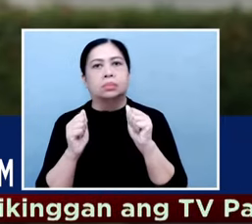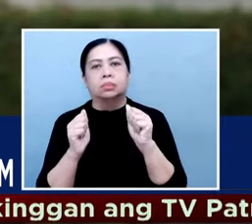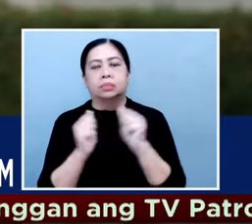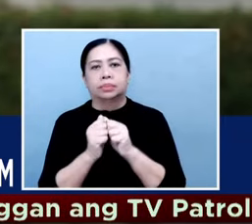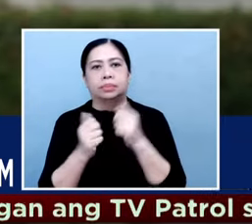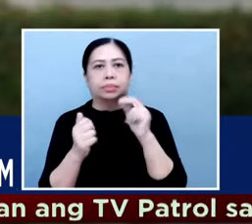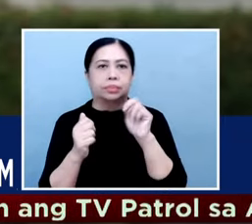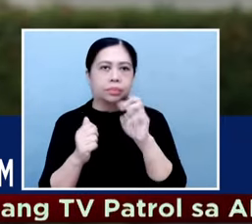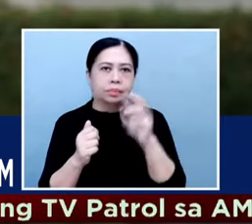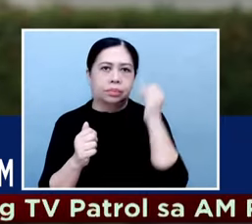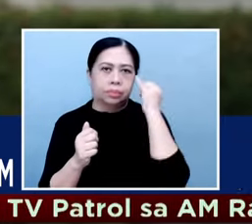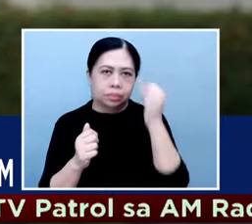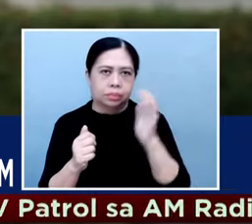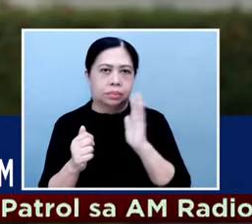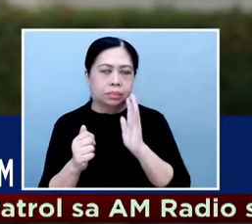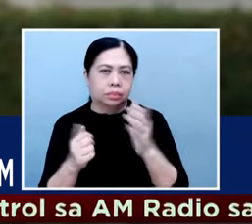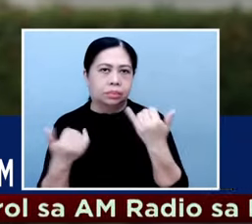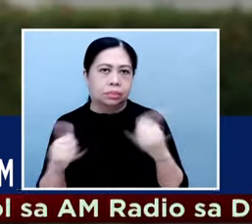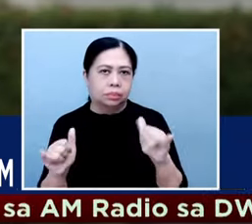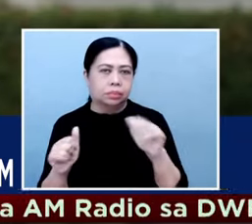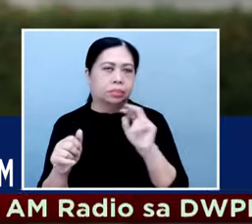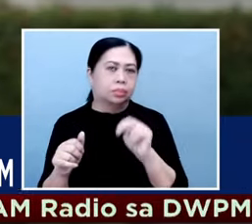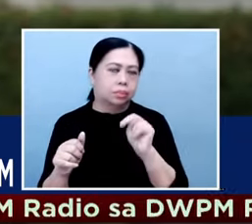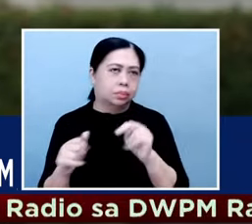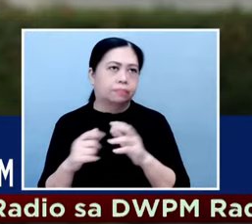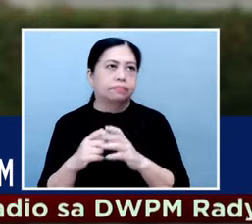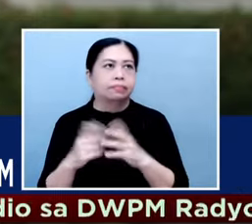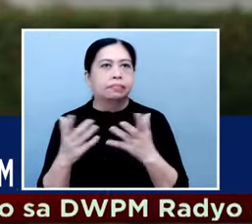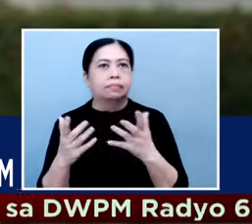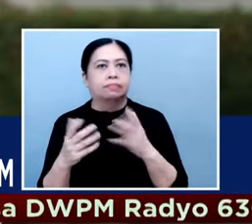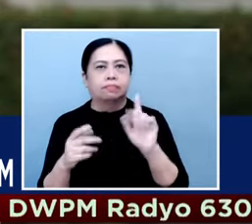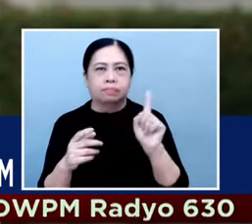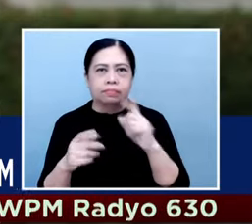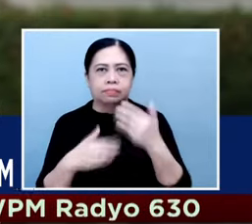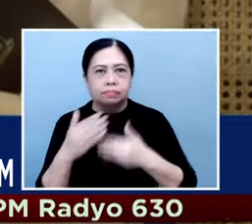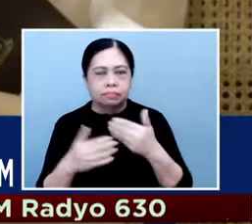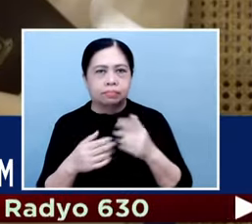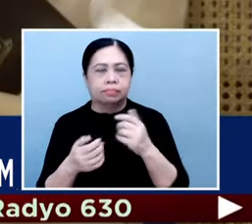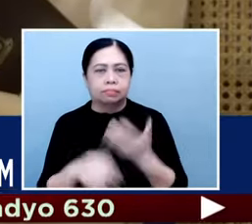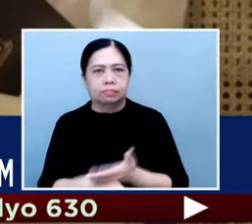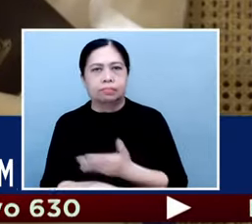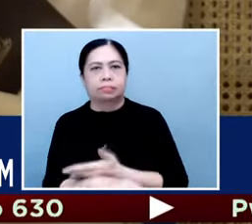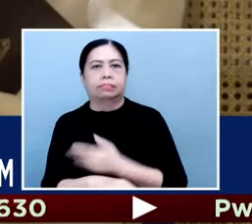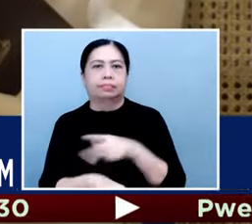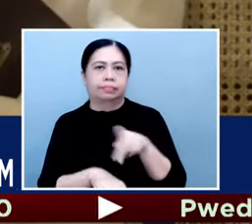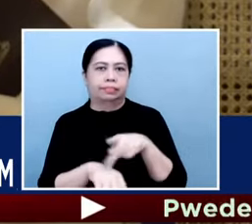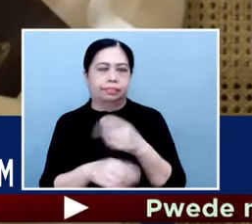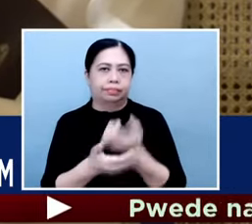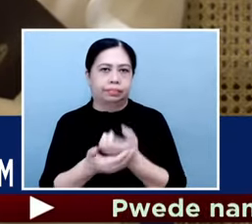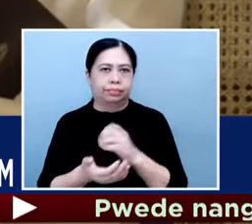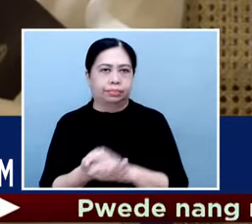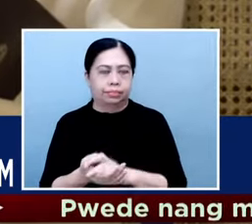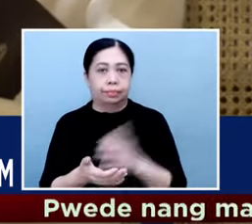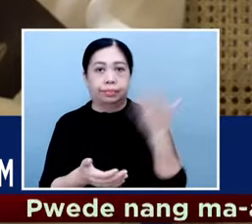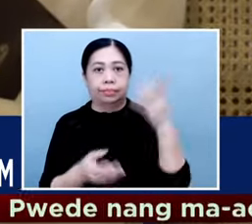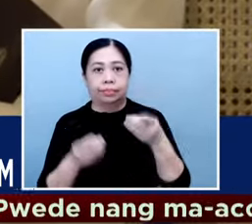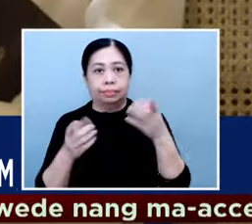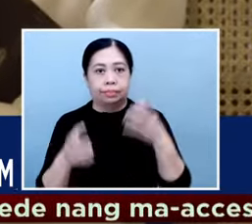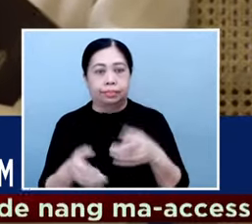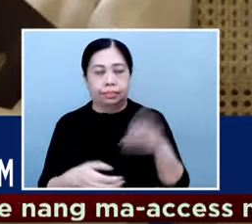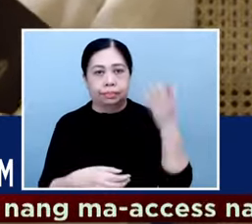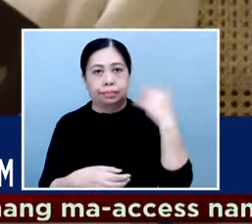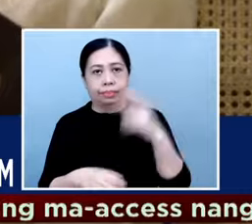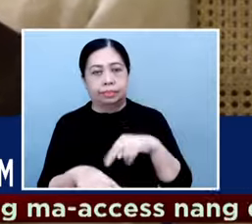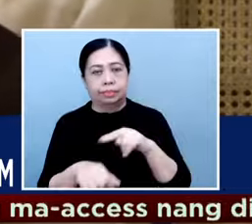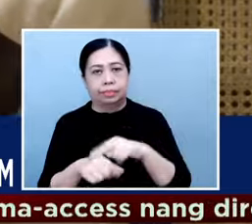ideas that we still need for the transformation of the Philippine economy. Naging Director General si Recto ng